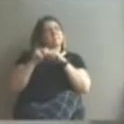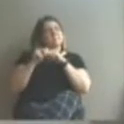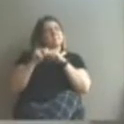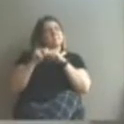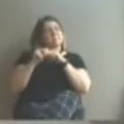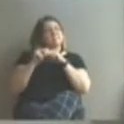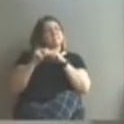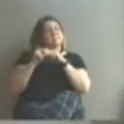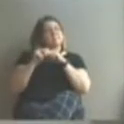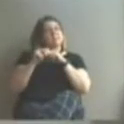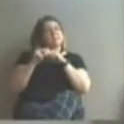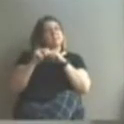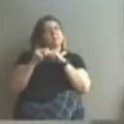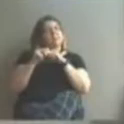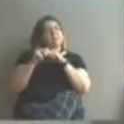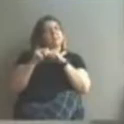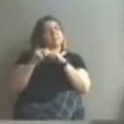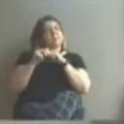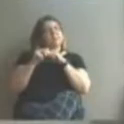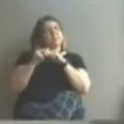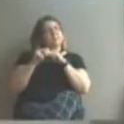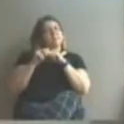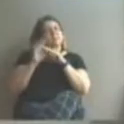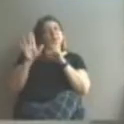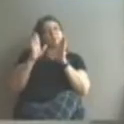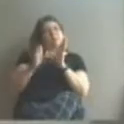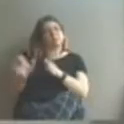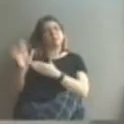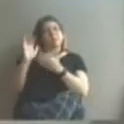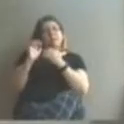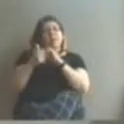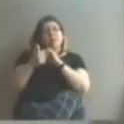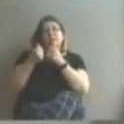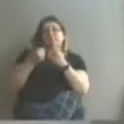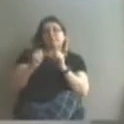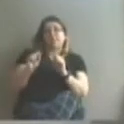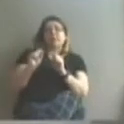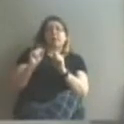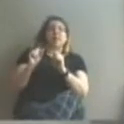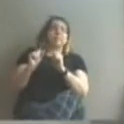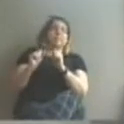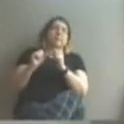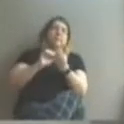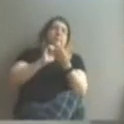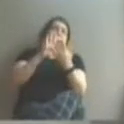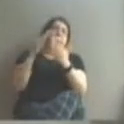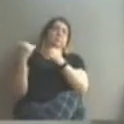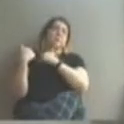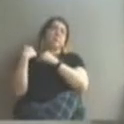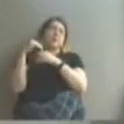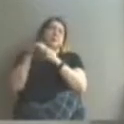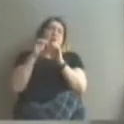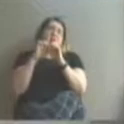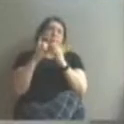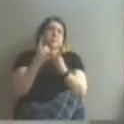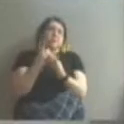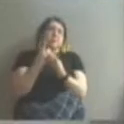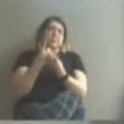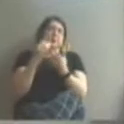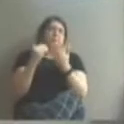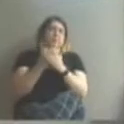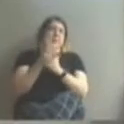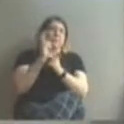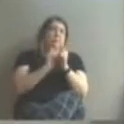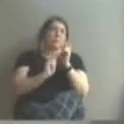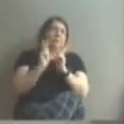your new plan with the org charts, how does this seek to address accountability within the district? And do the new people